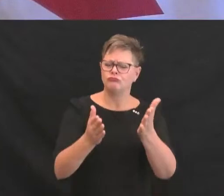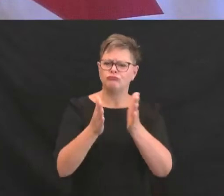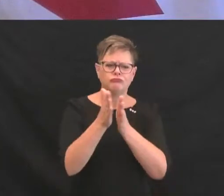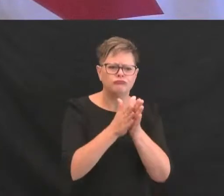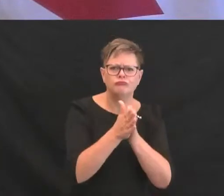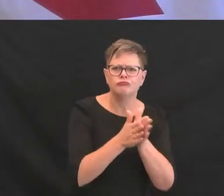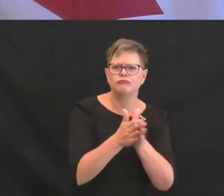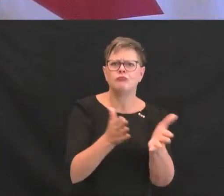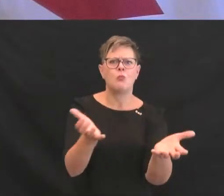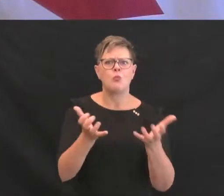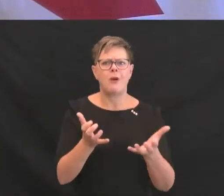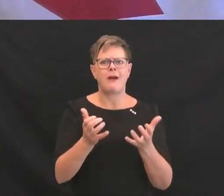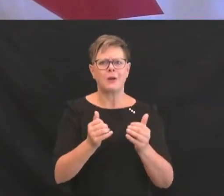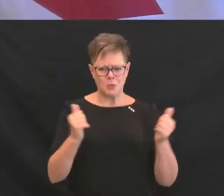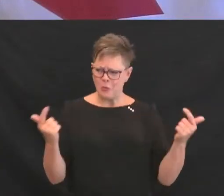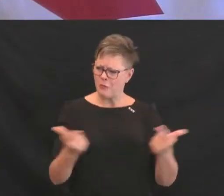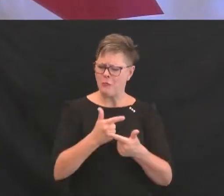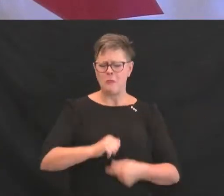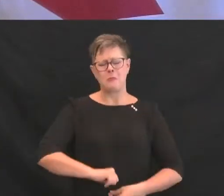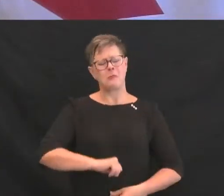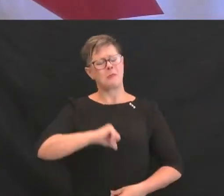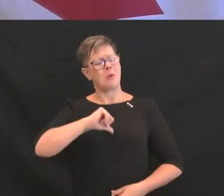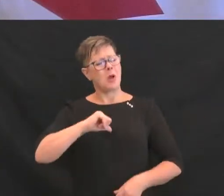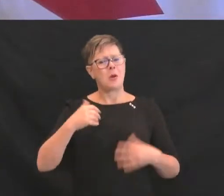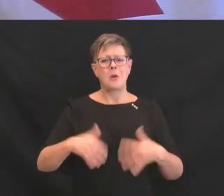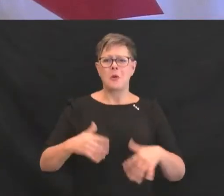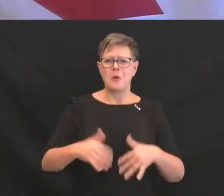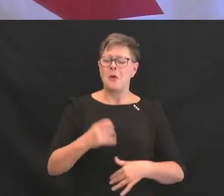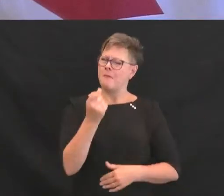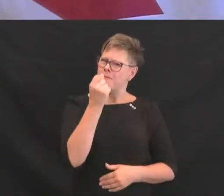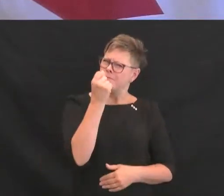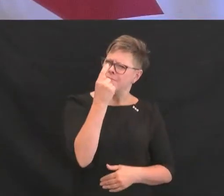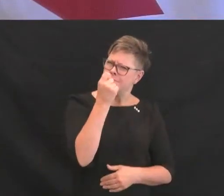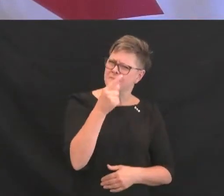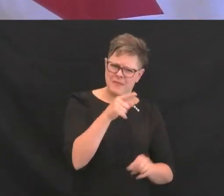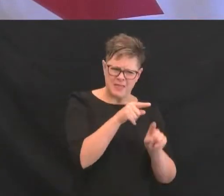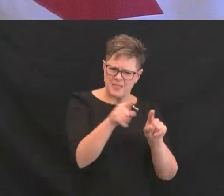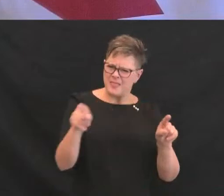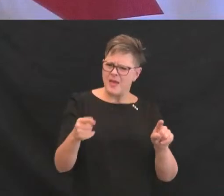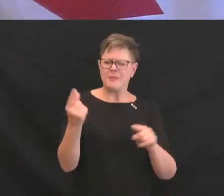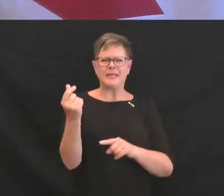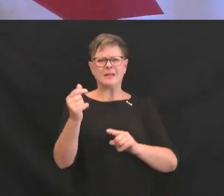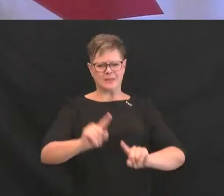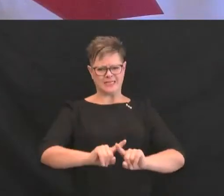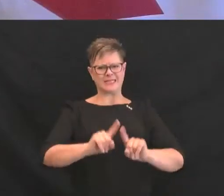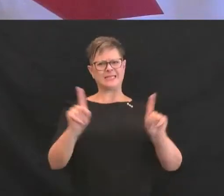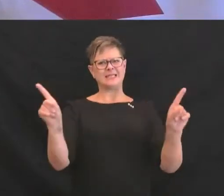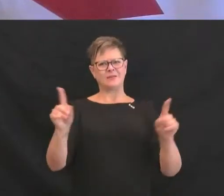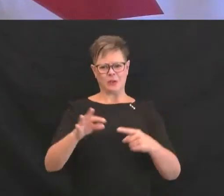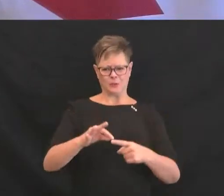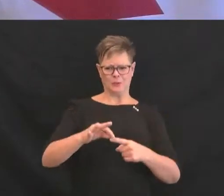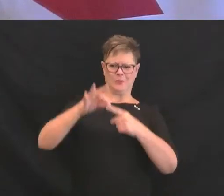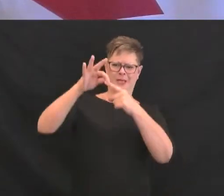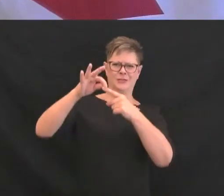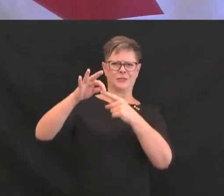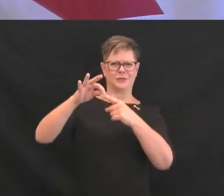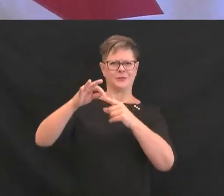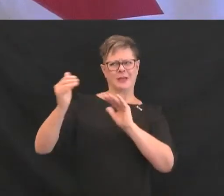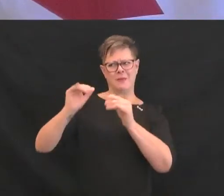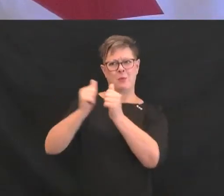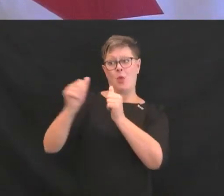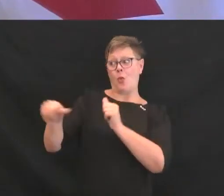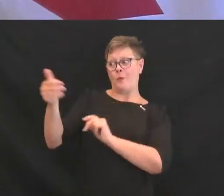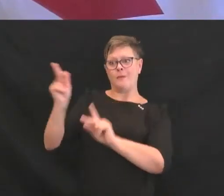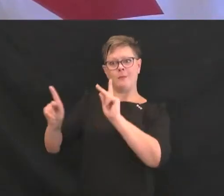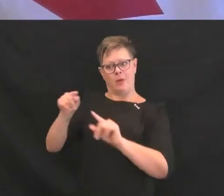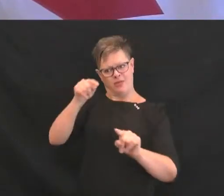of. But I think of something that distinguishes them, even perhaps from their colleagues across the country, is that they